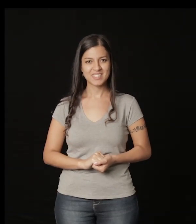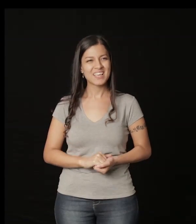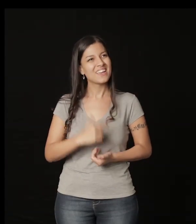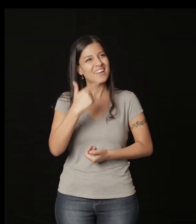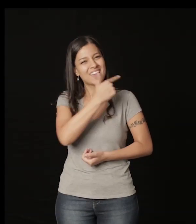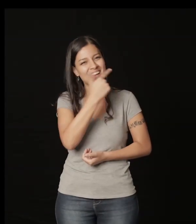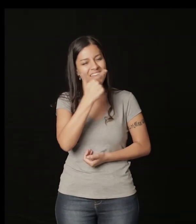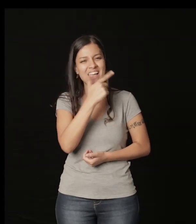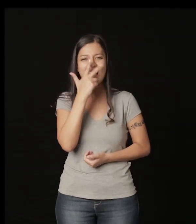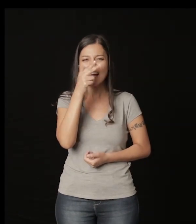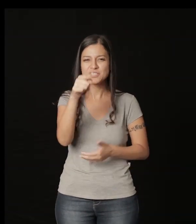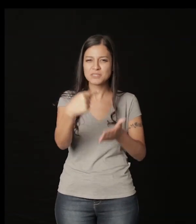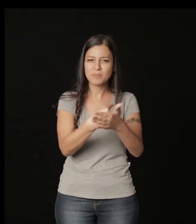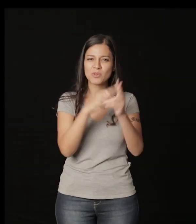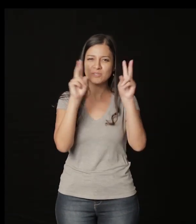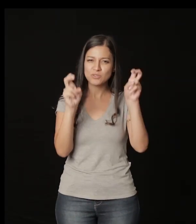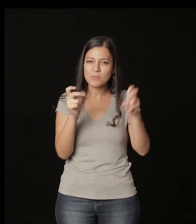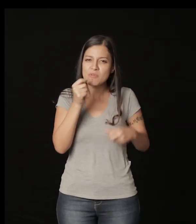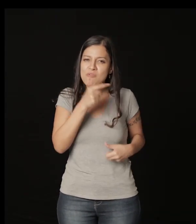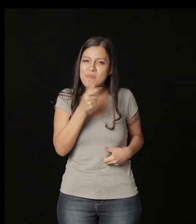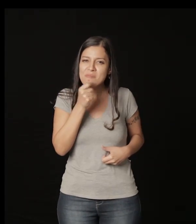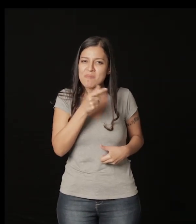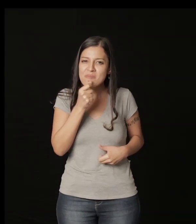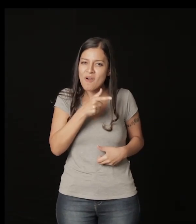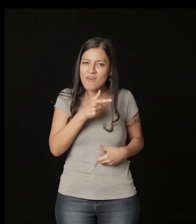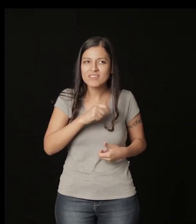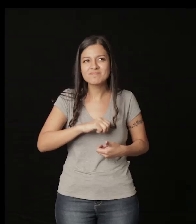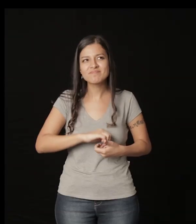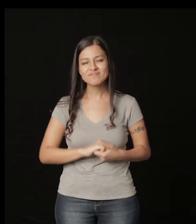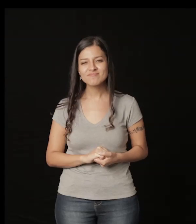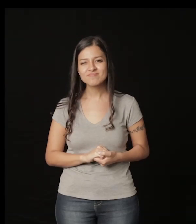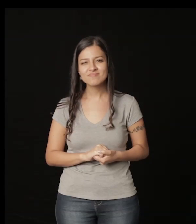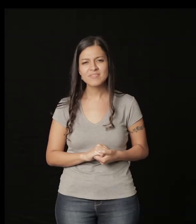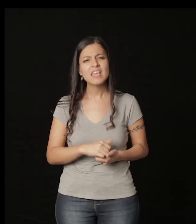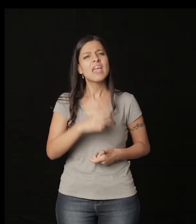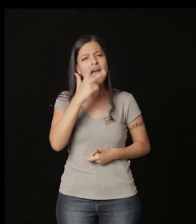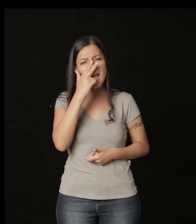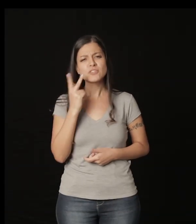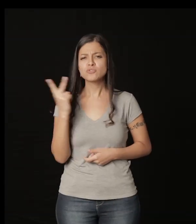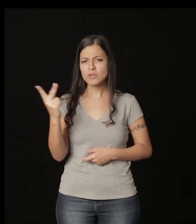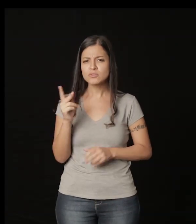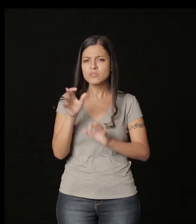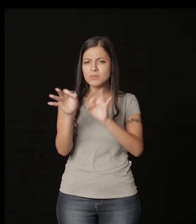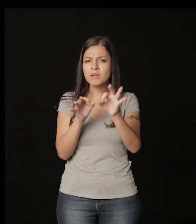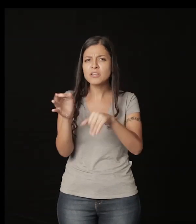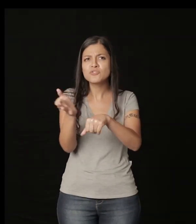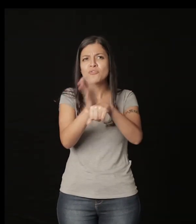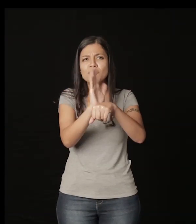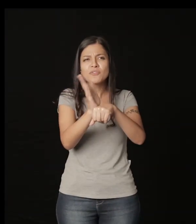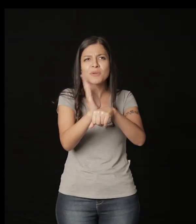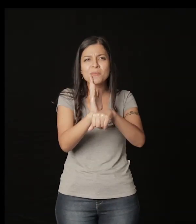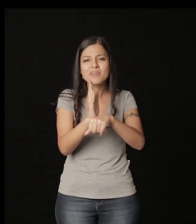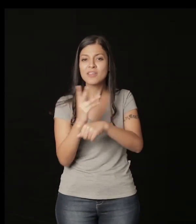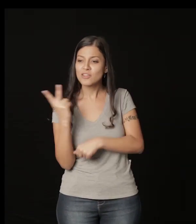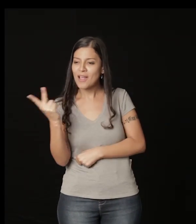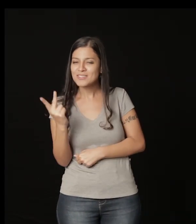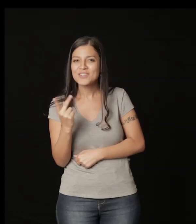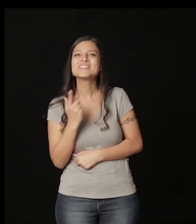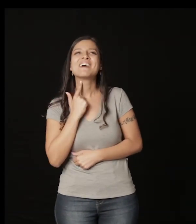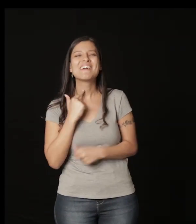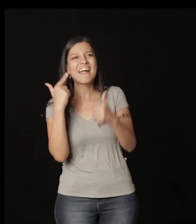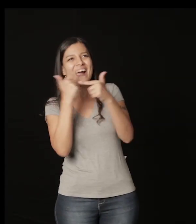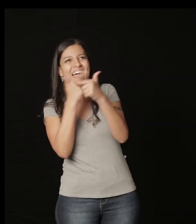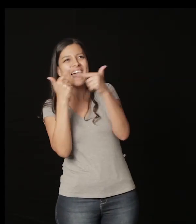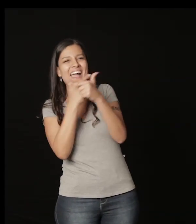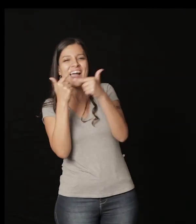that you ask about humor. I think we set out to make a work that really made us laugh. And